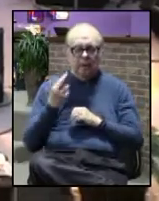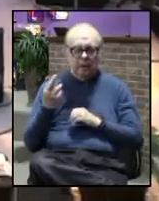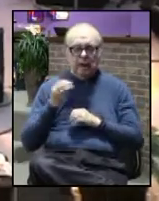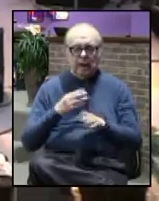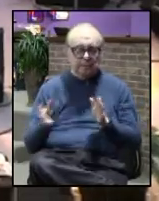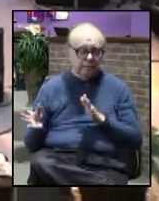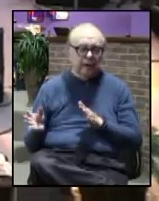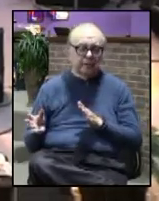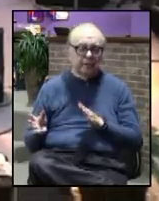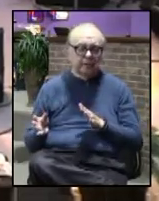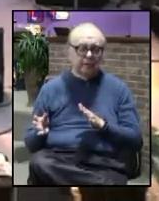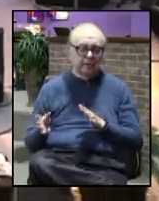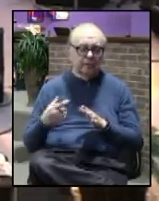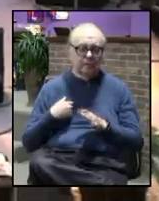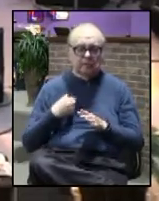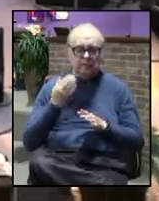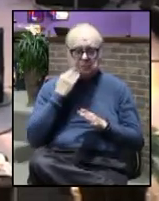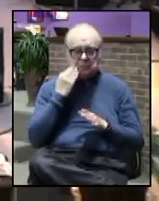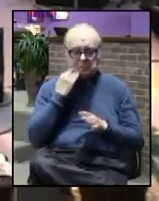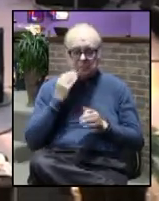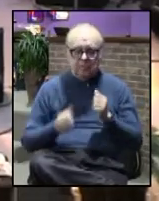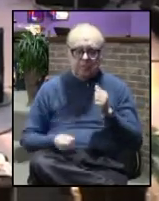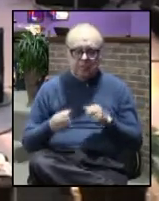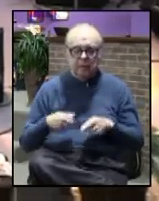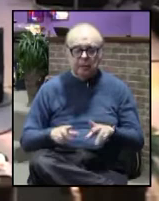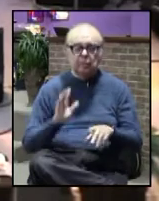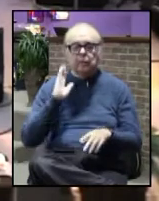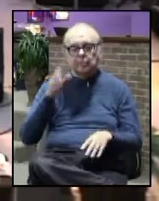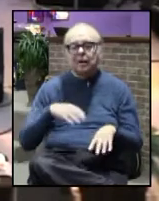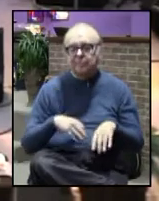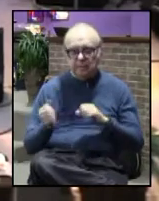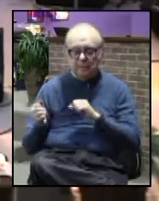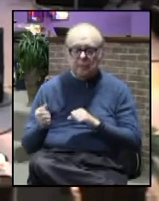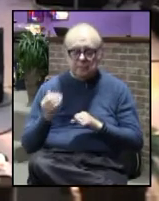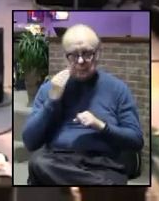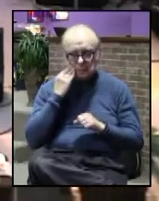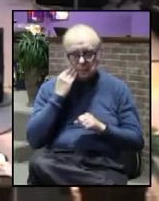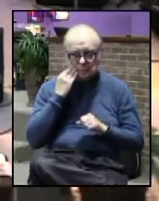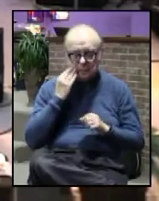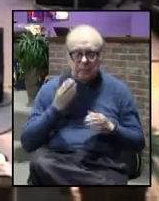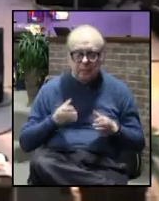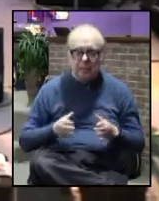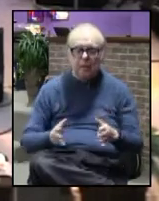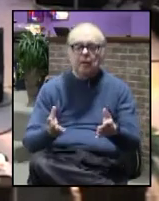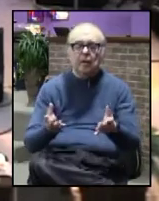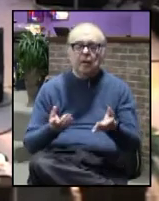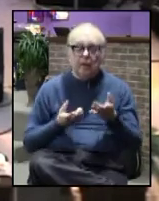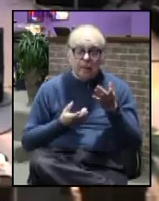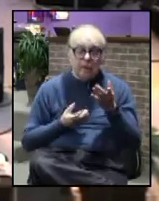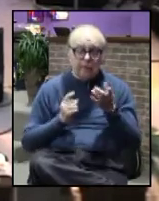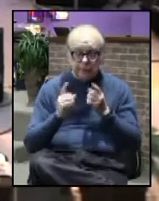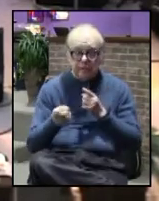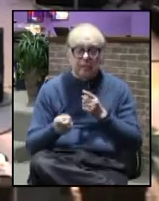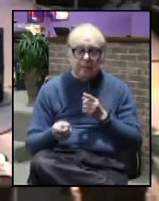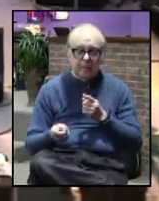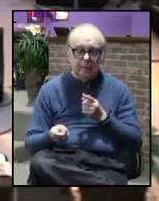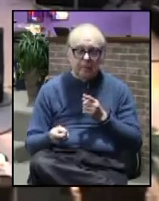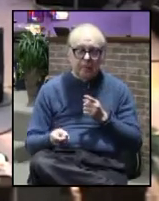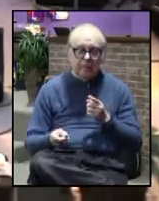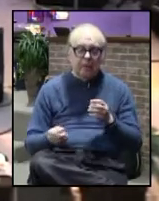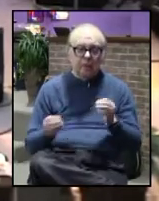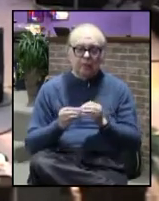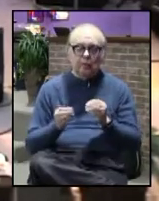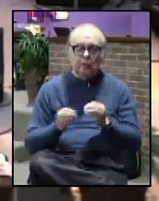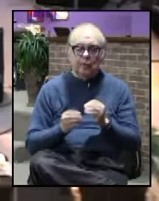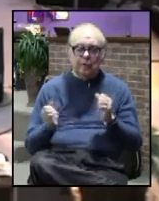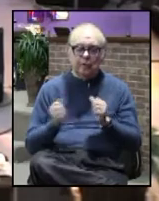a plan. I know which river you're going to take. I know the path that I want you to go on. And the longer that you